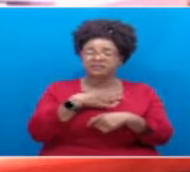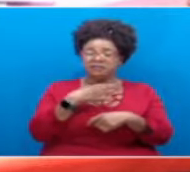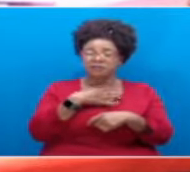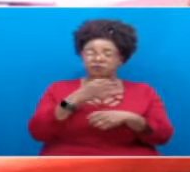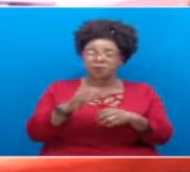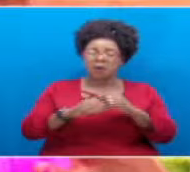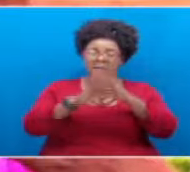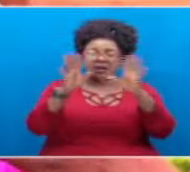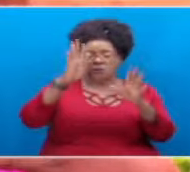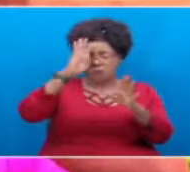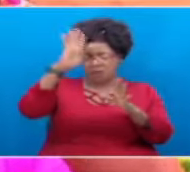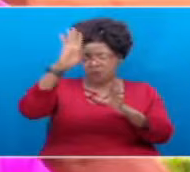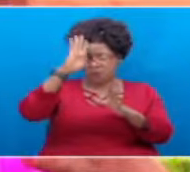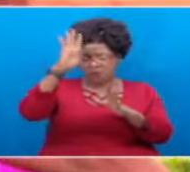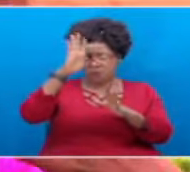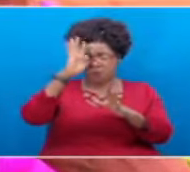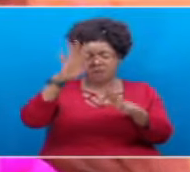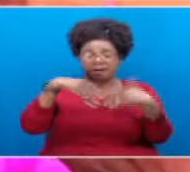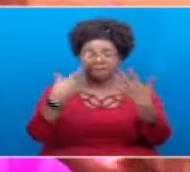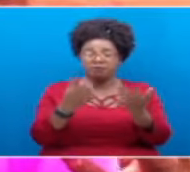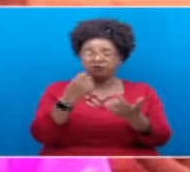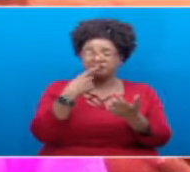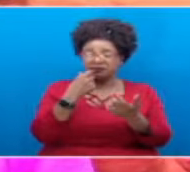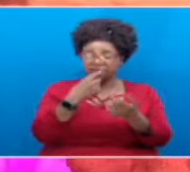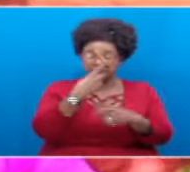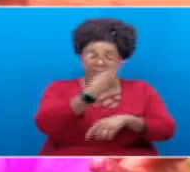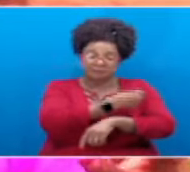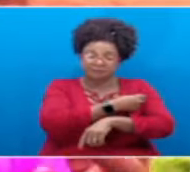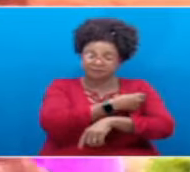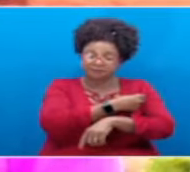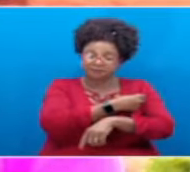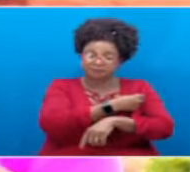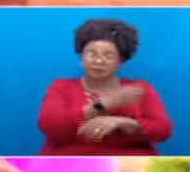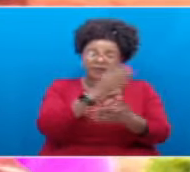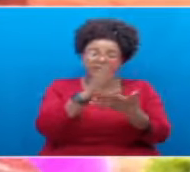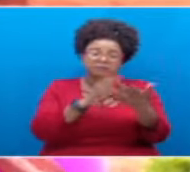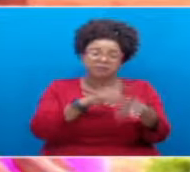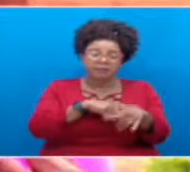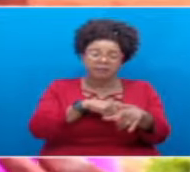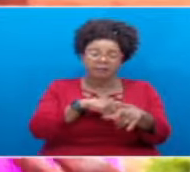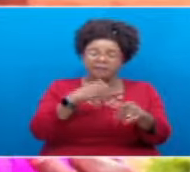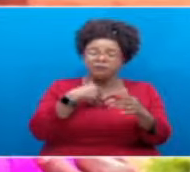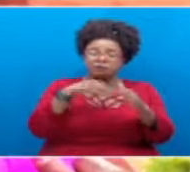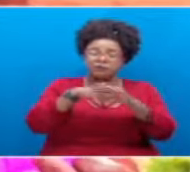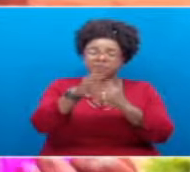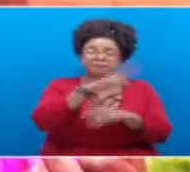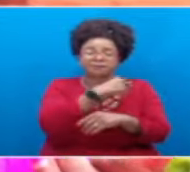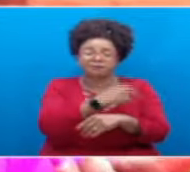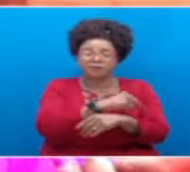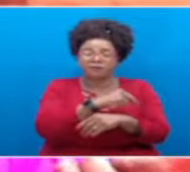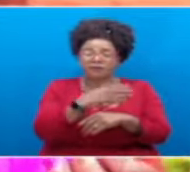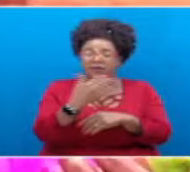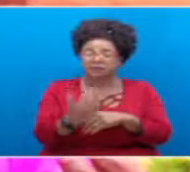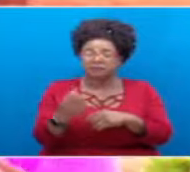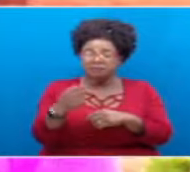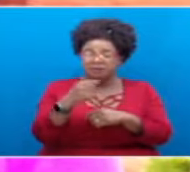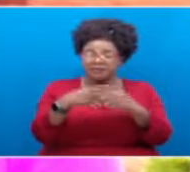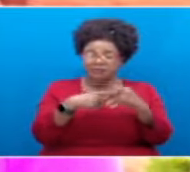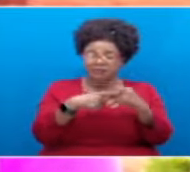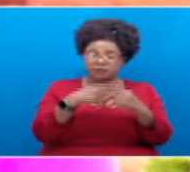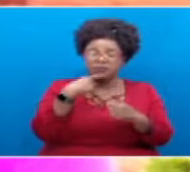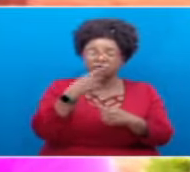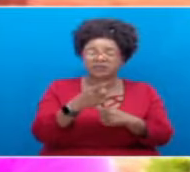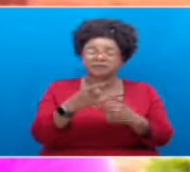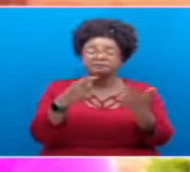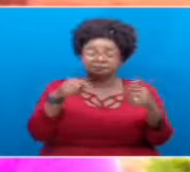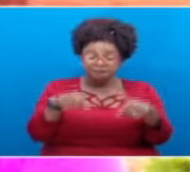vaccine. Before, these mothers used to fear. You find that you are in the facility, the child is 6 months, you tell the mother that, you know,